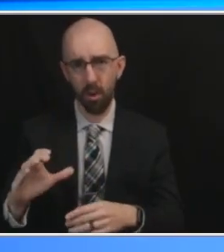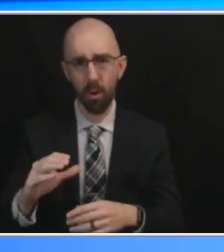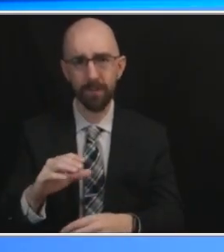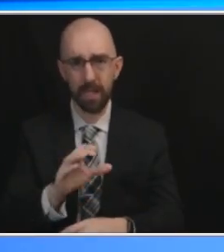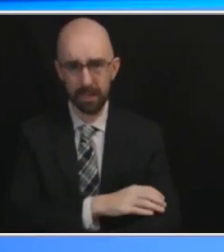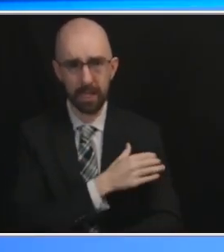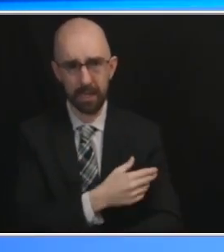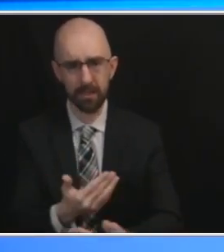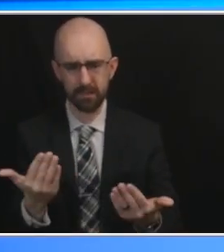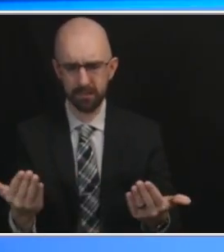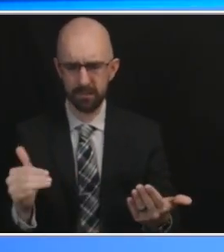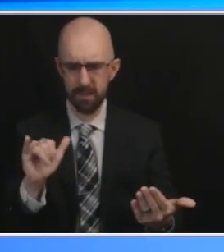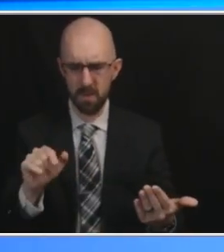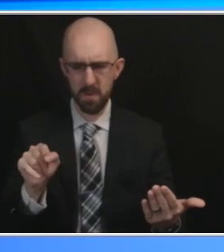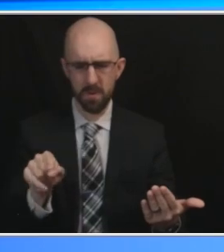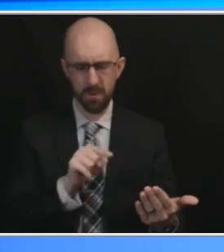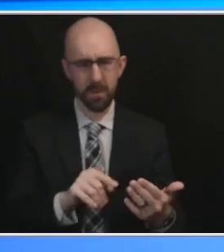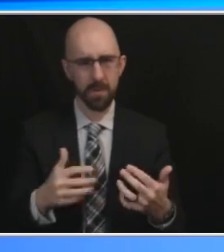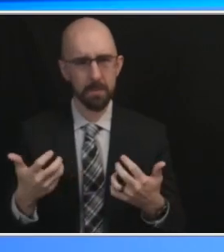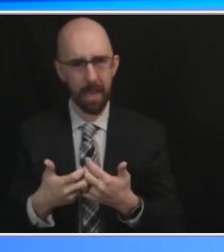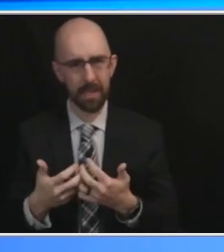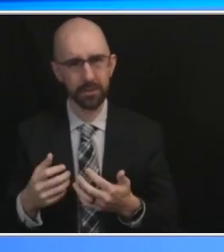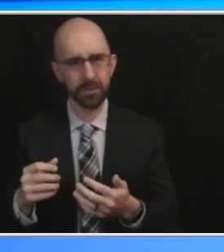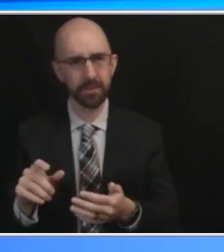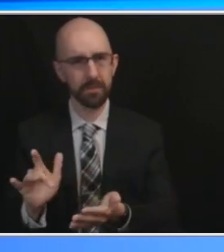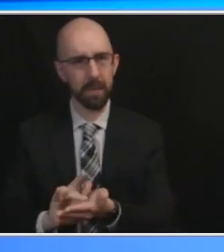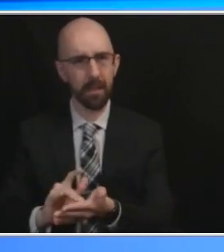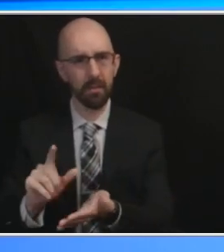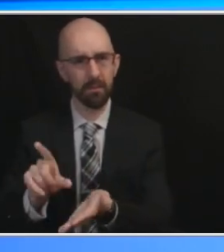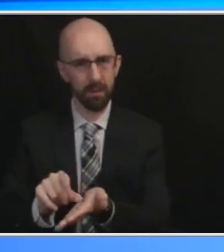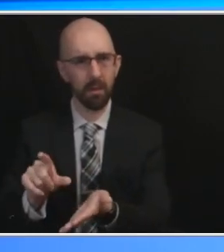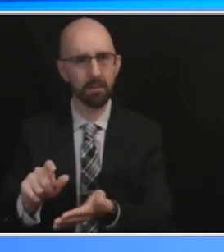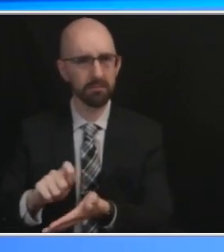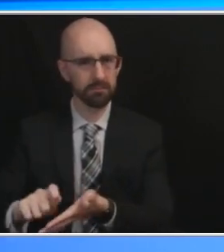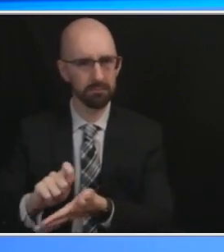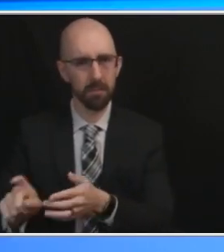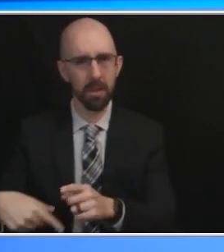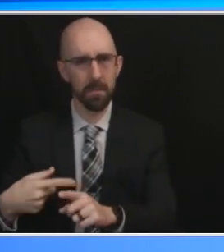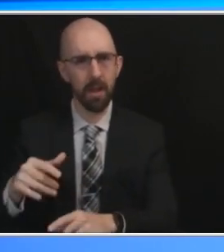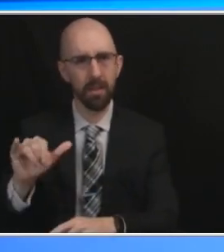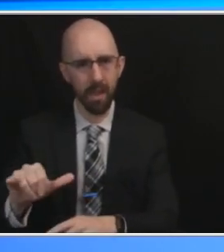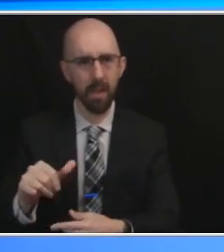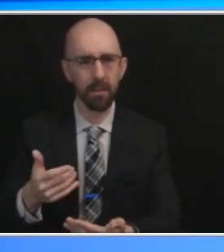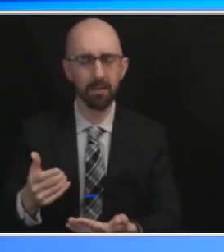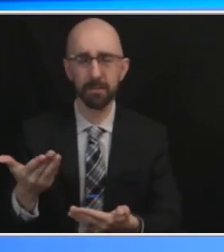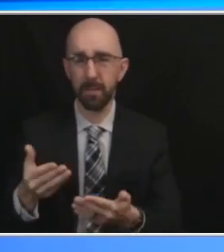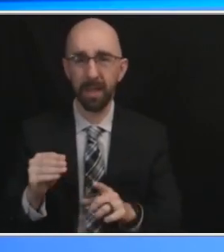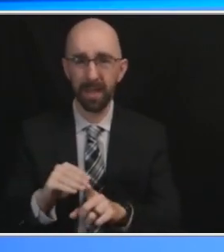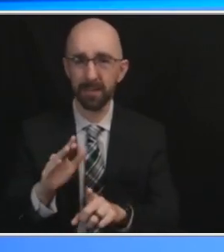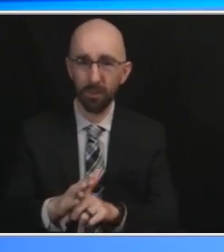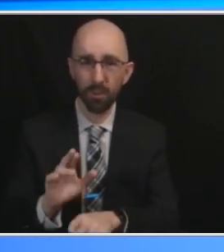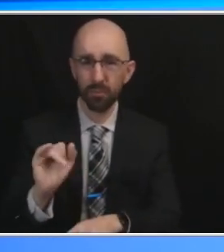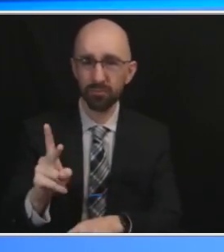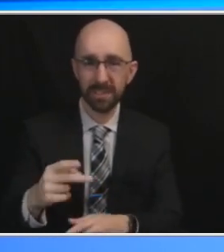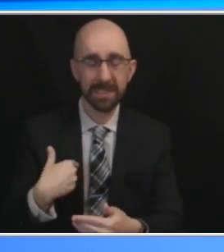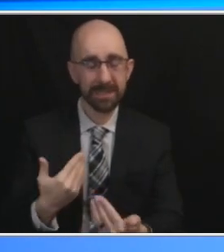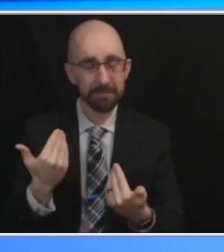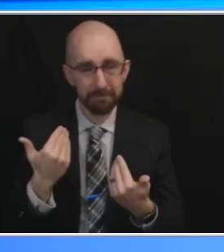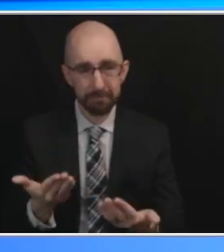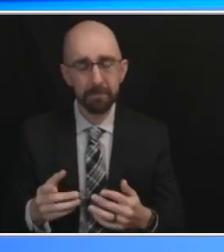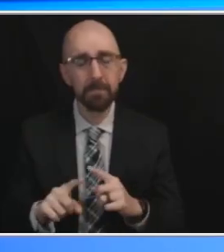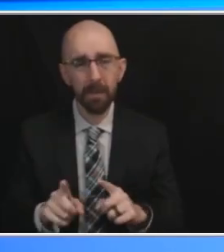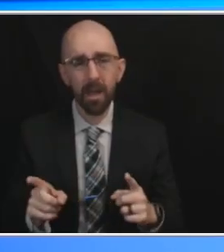matches medical literature on that sort of thing. So it may just be kind of an exposure risk sort of thing. I don't really know, but So there were